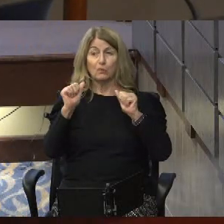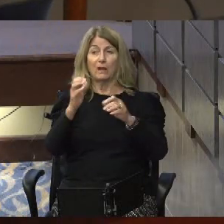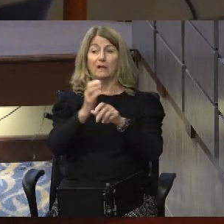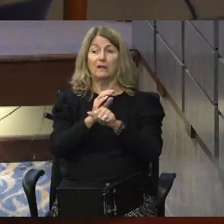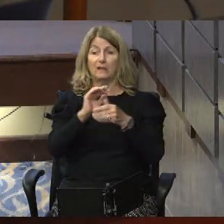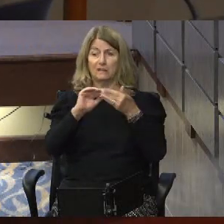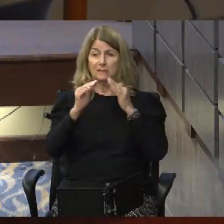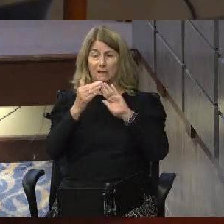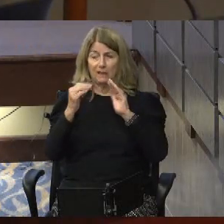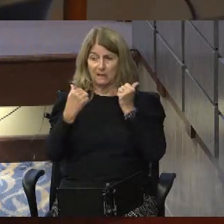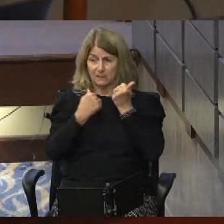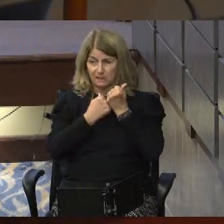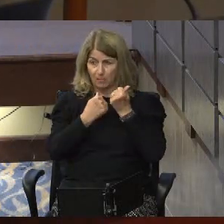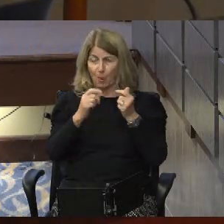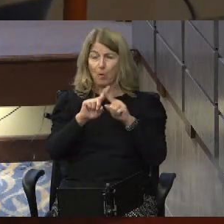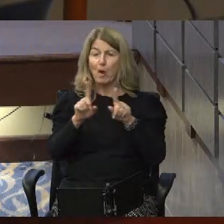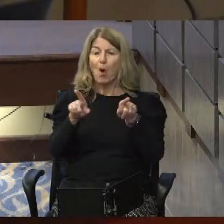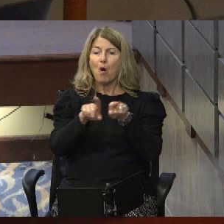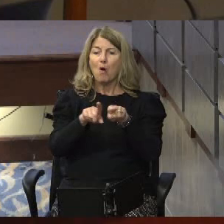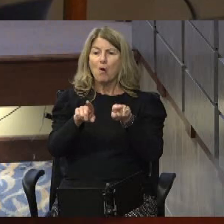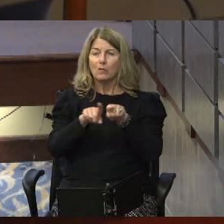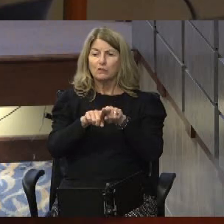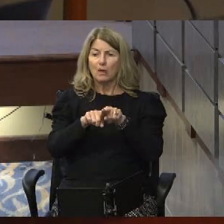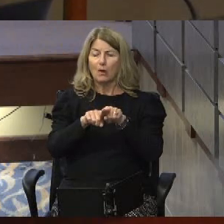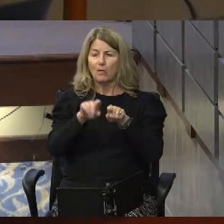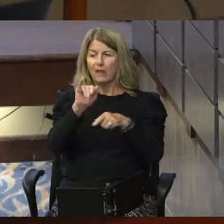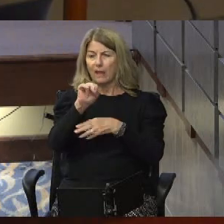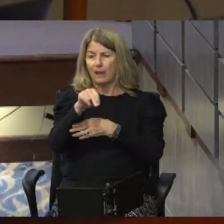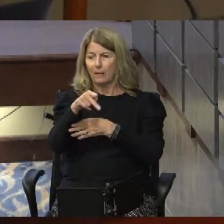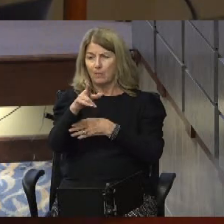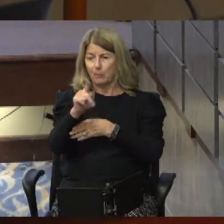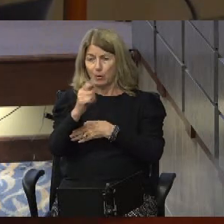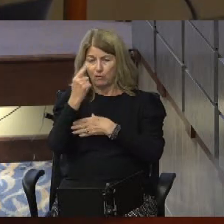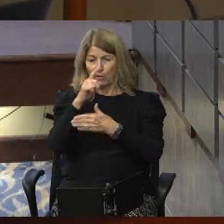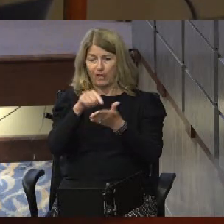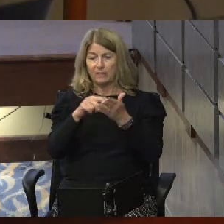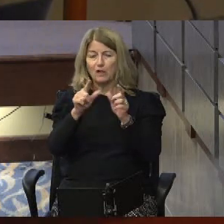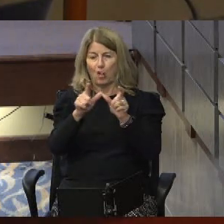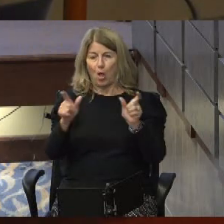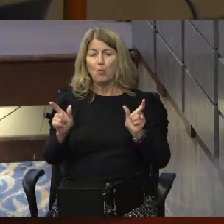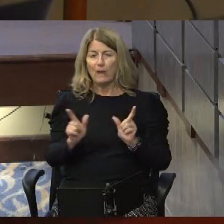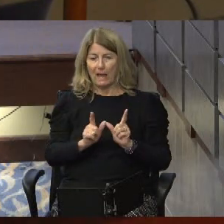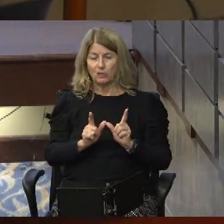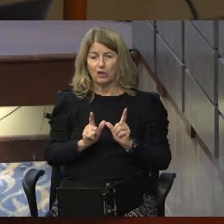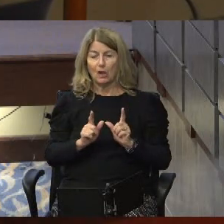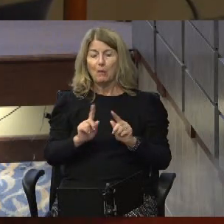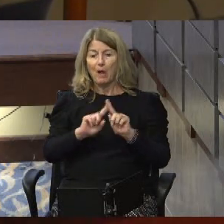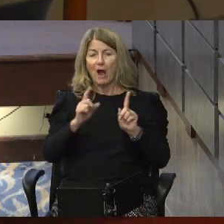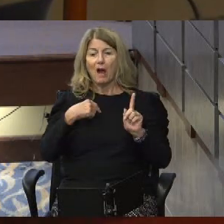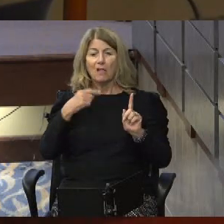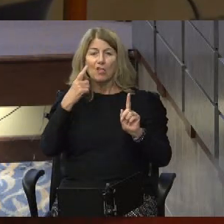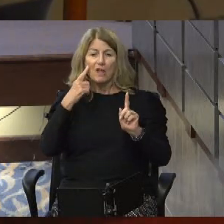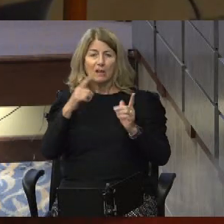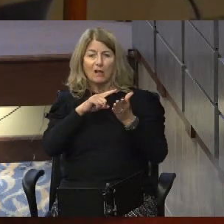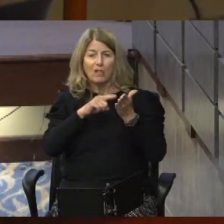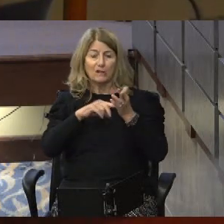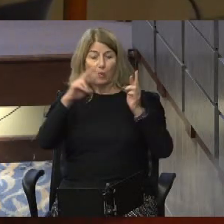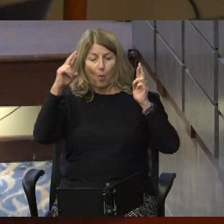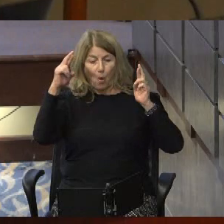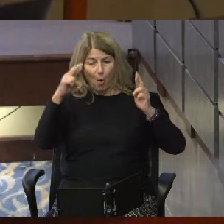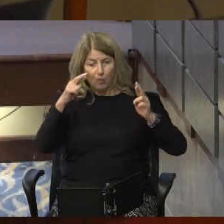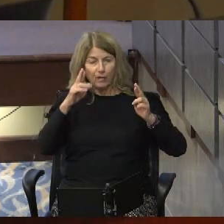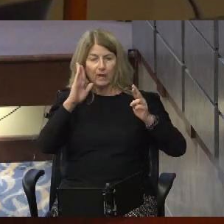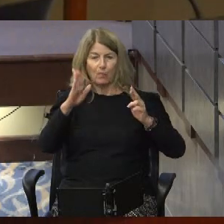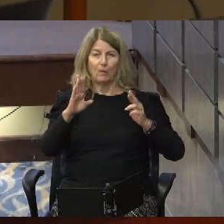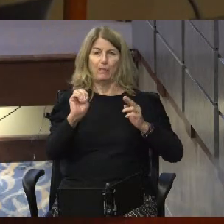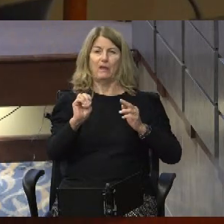you need, but also the input for what's appropriate for this location. But man, I think this hopefully will be part of the solution,